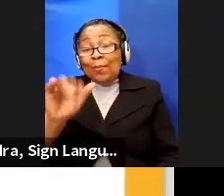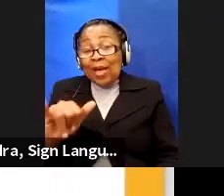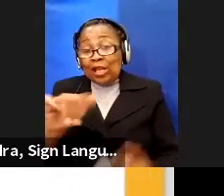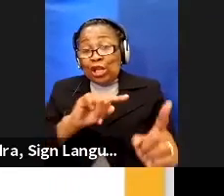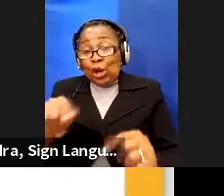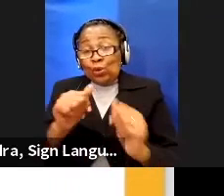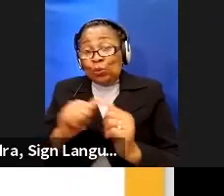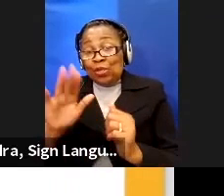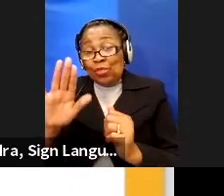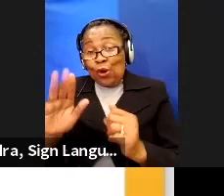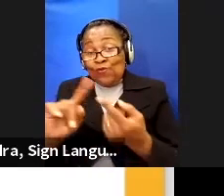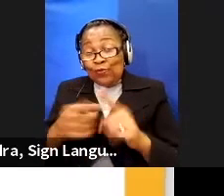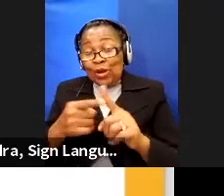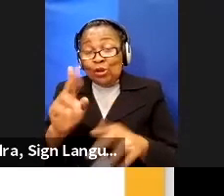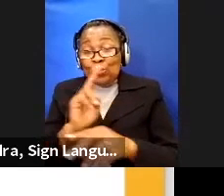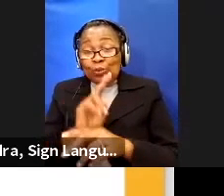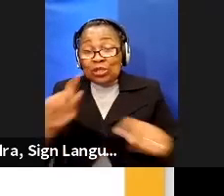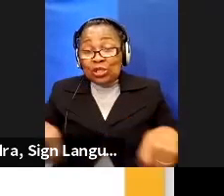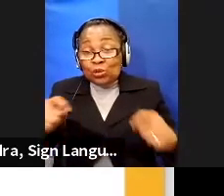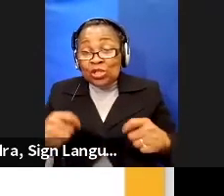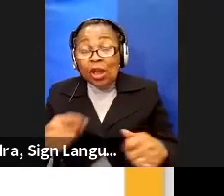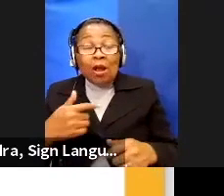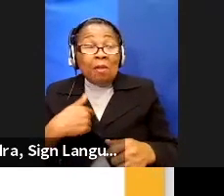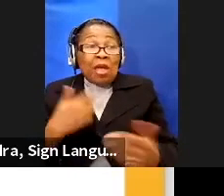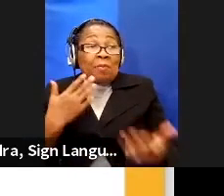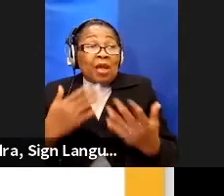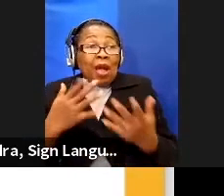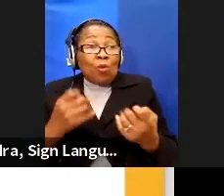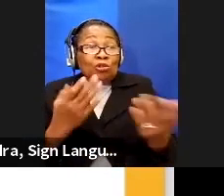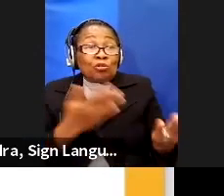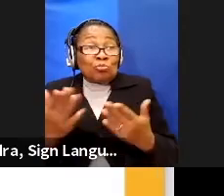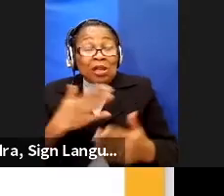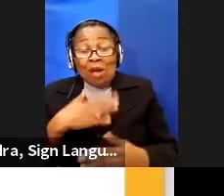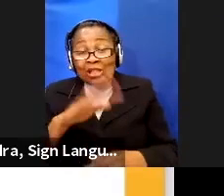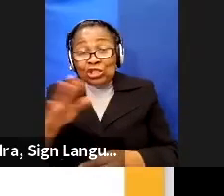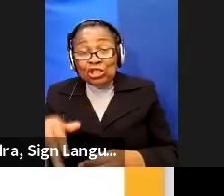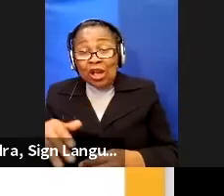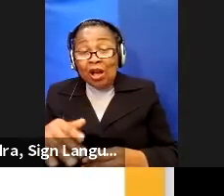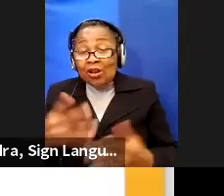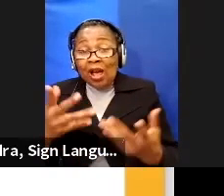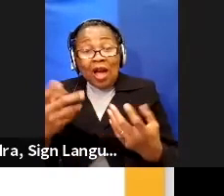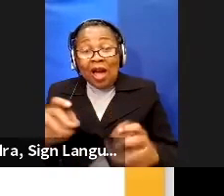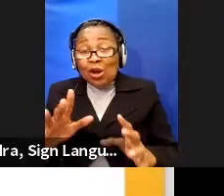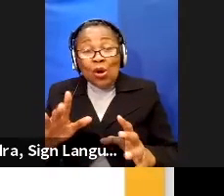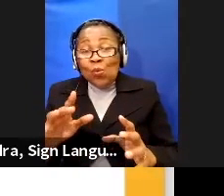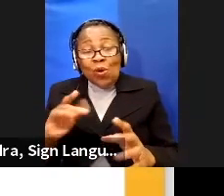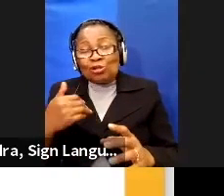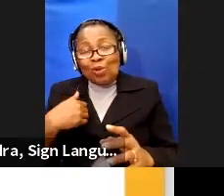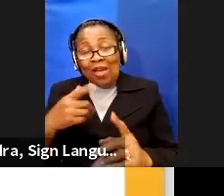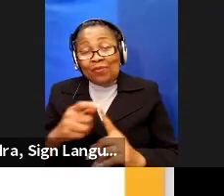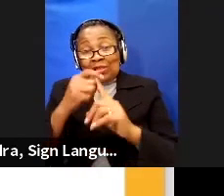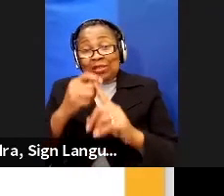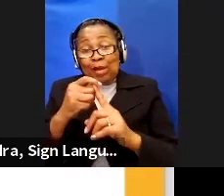in a wheelchair. I may want to go with my child. I don't want to have my preferential seating because I'm deaf. And